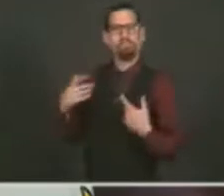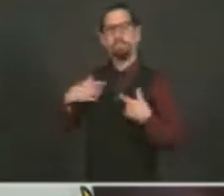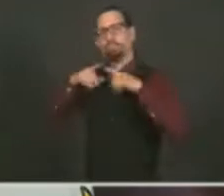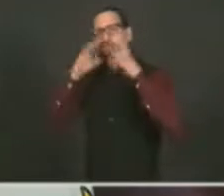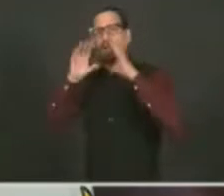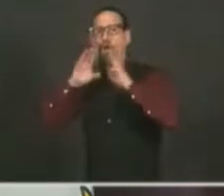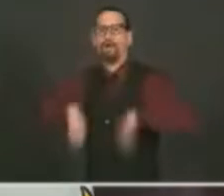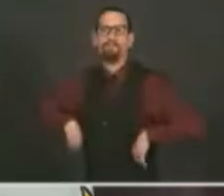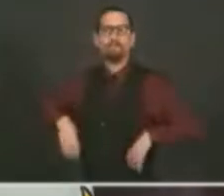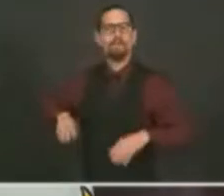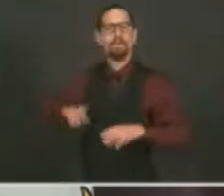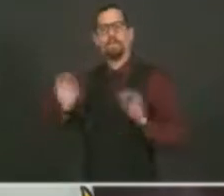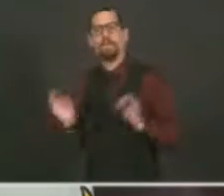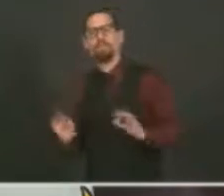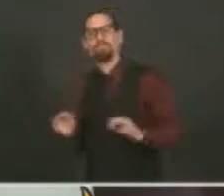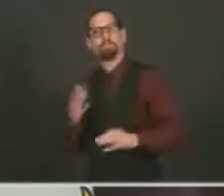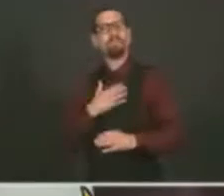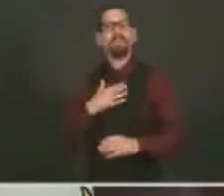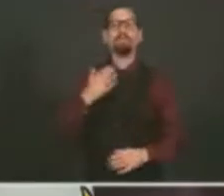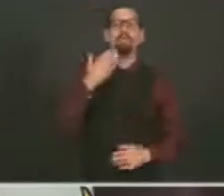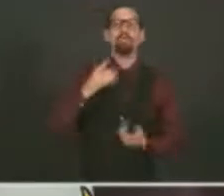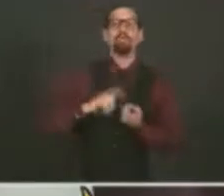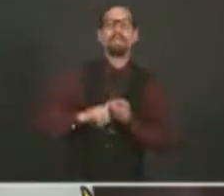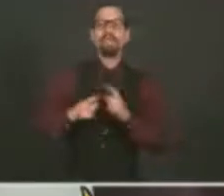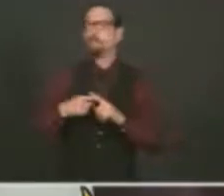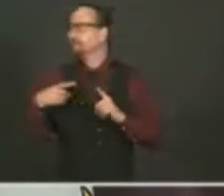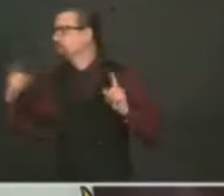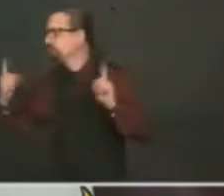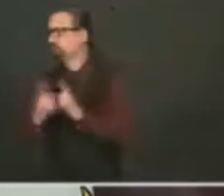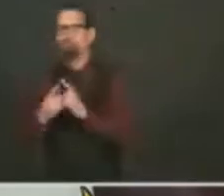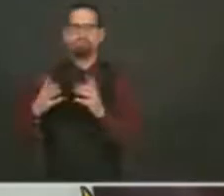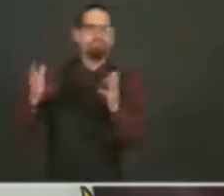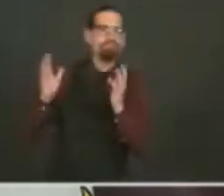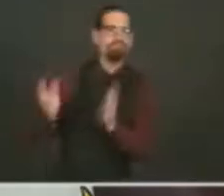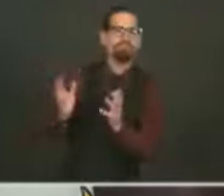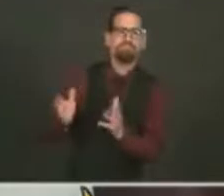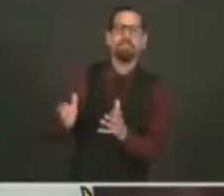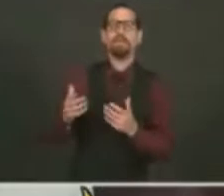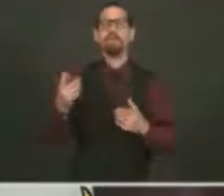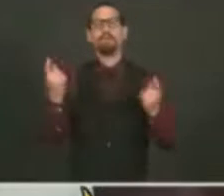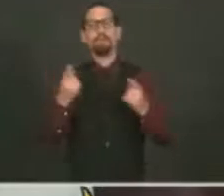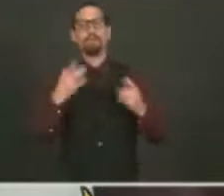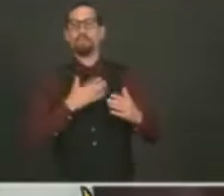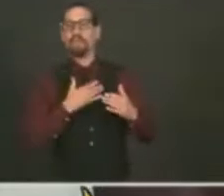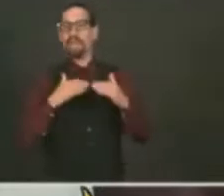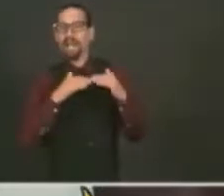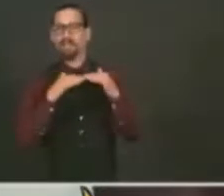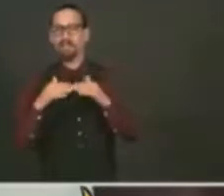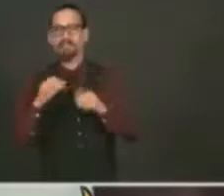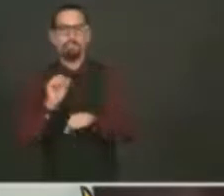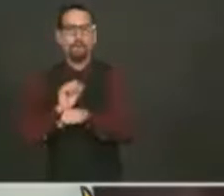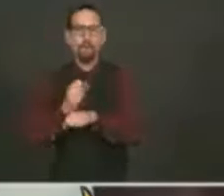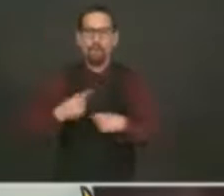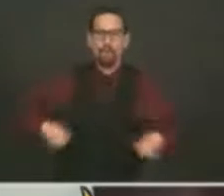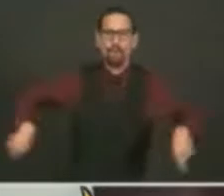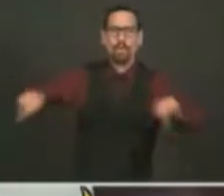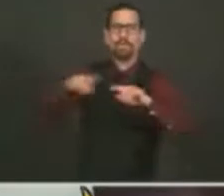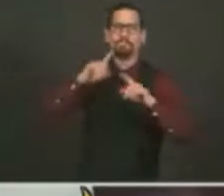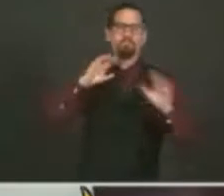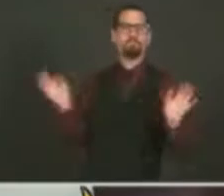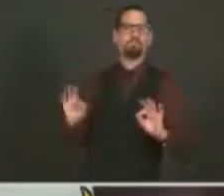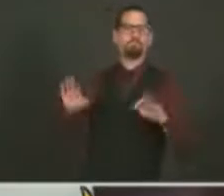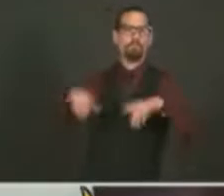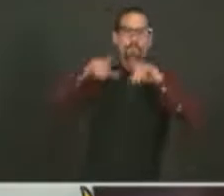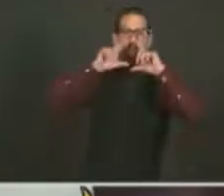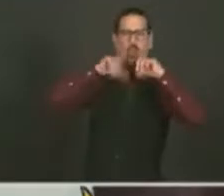your friend group, your extended family, people in your neighborhood, people who you